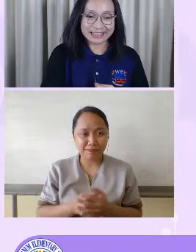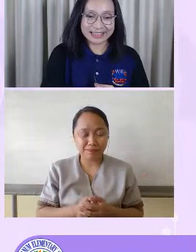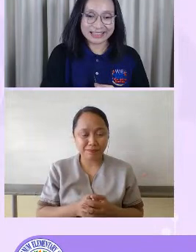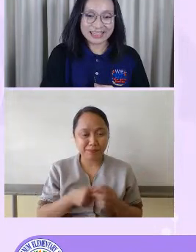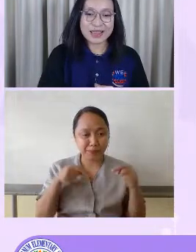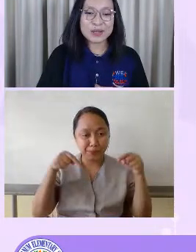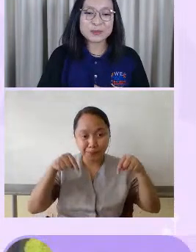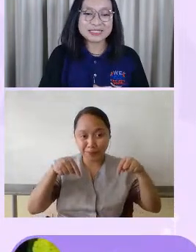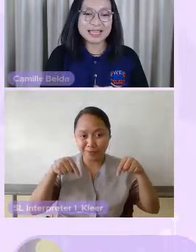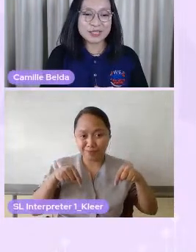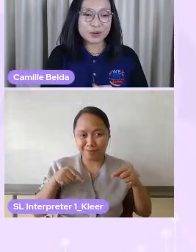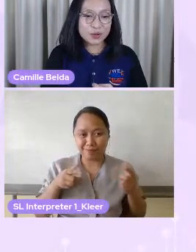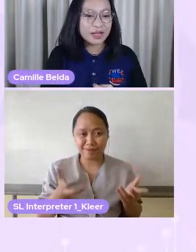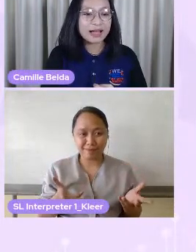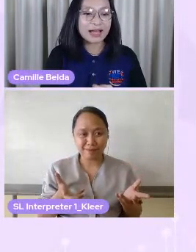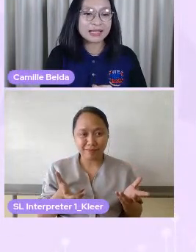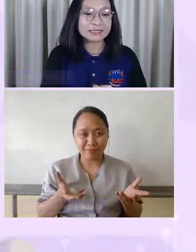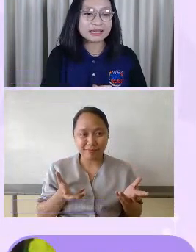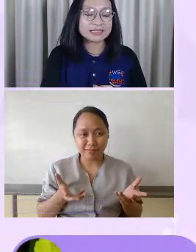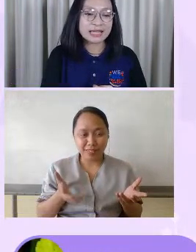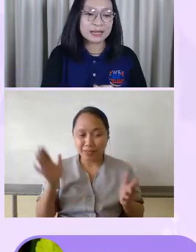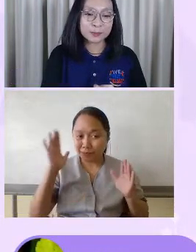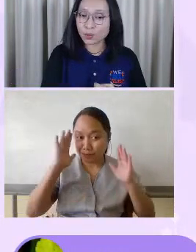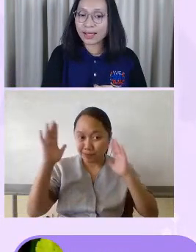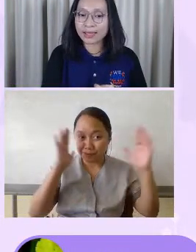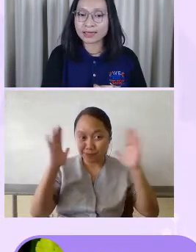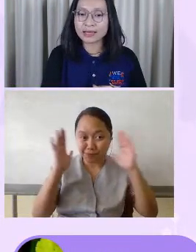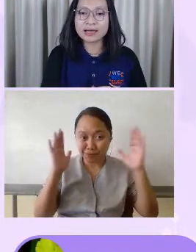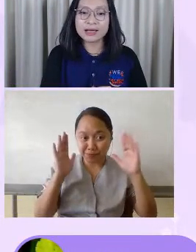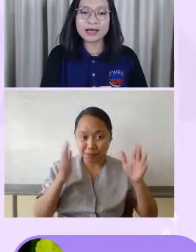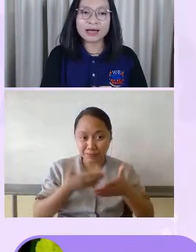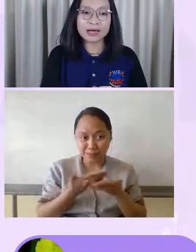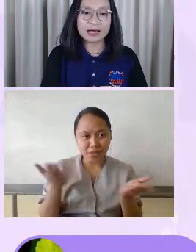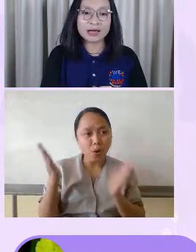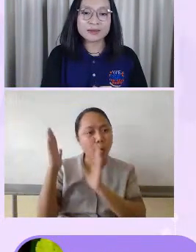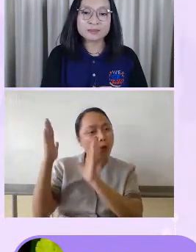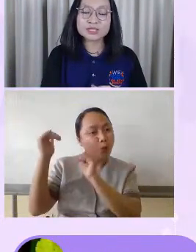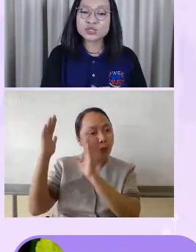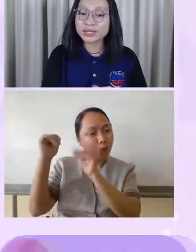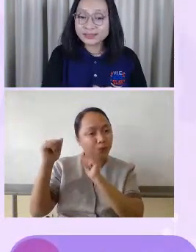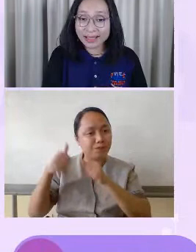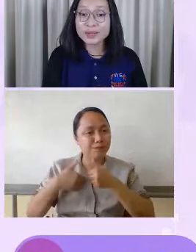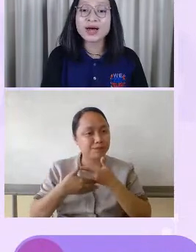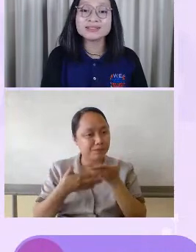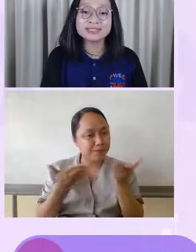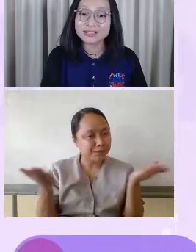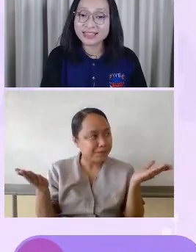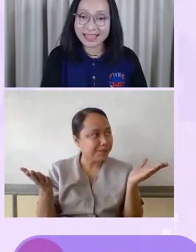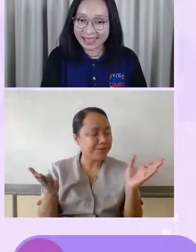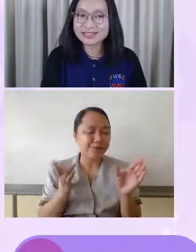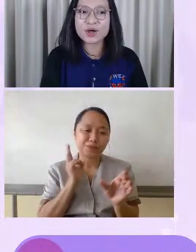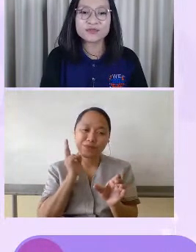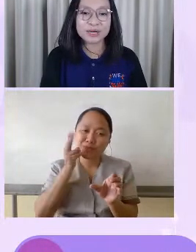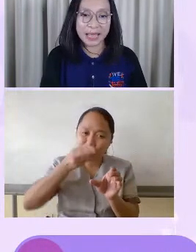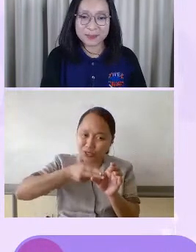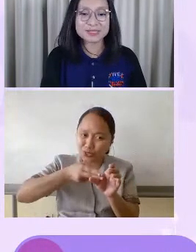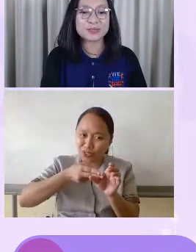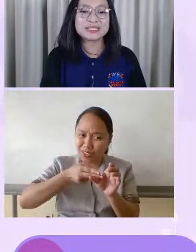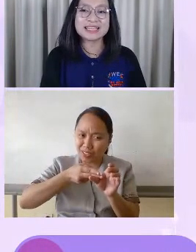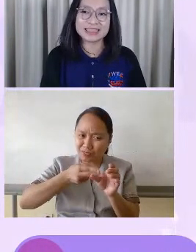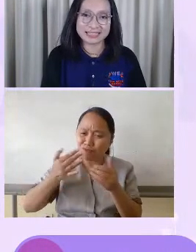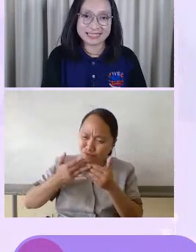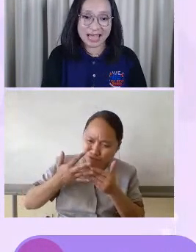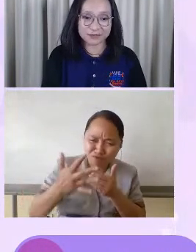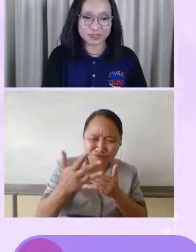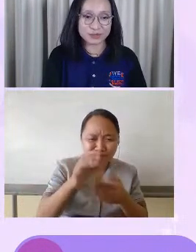Ayan. Hello po sa inyo at sana po ay mag-join tayo until the end of our